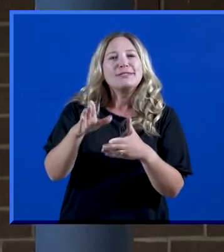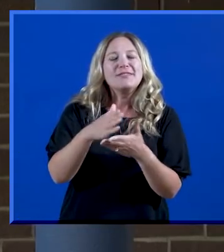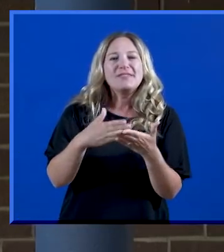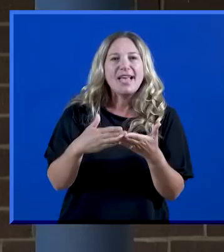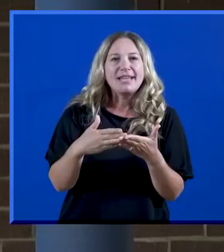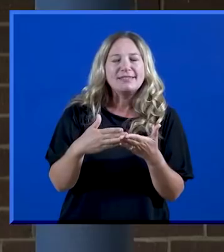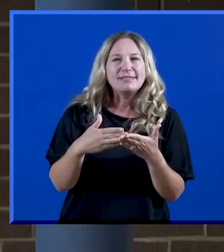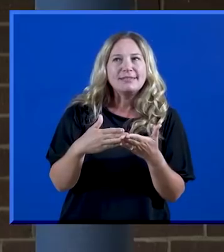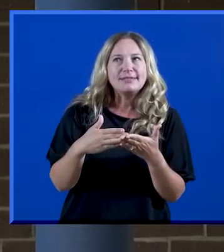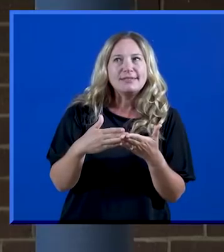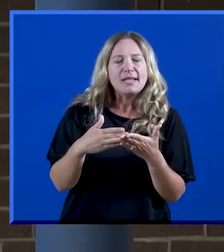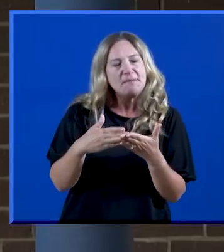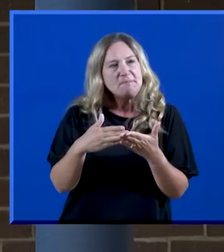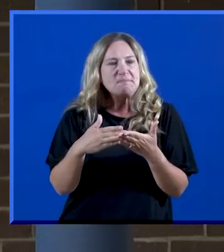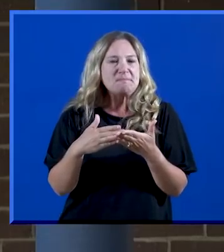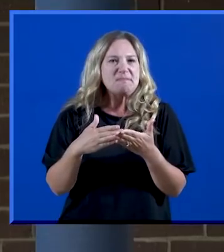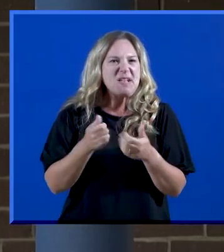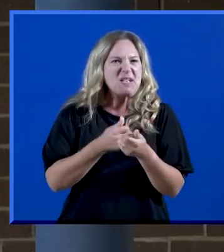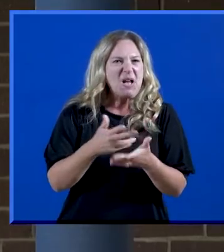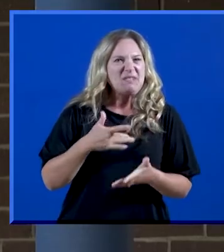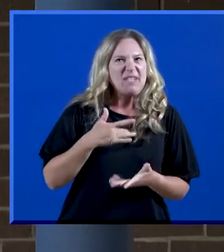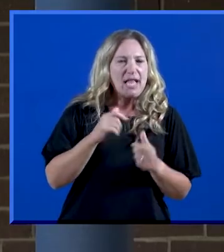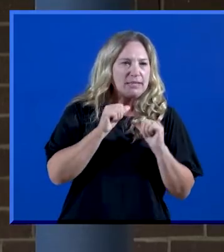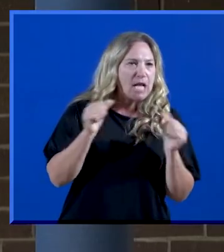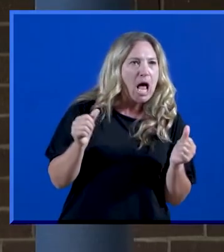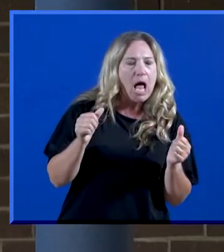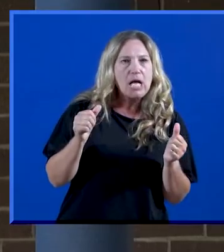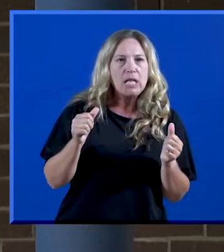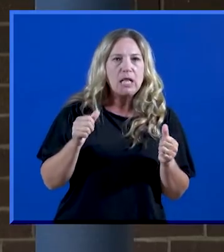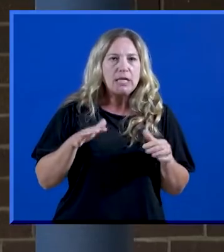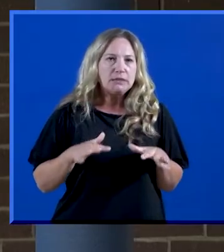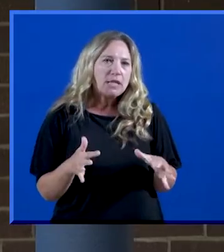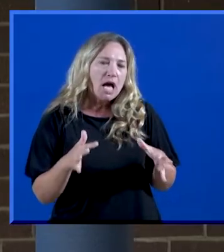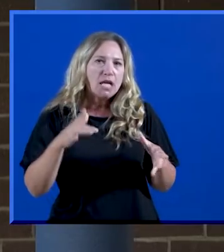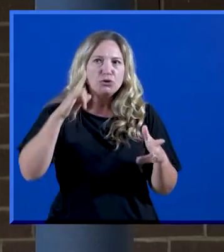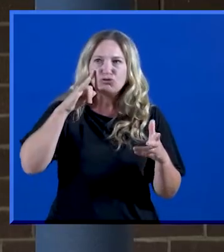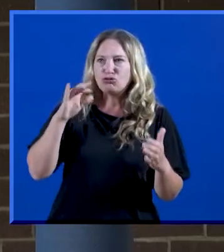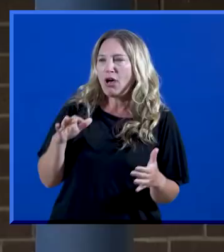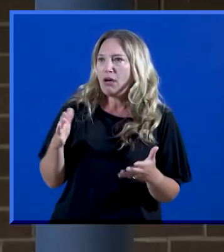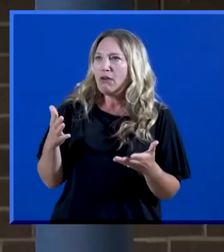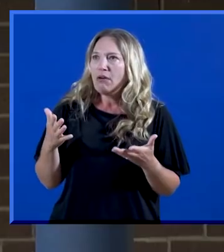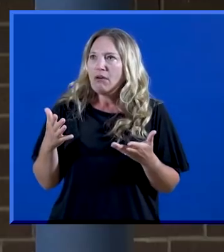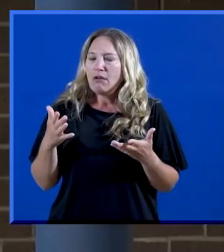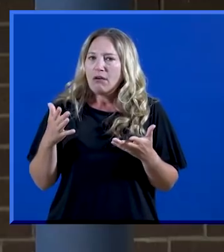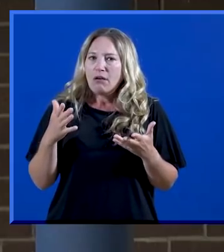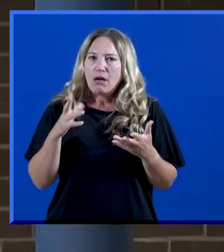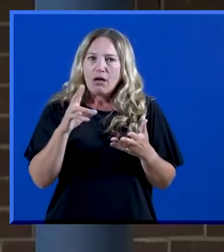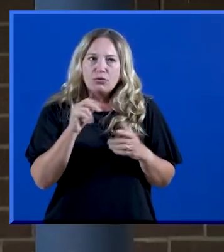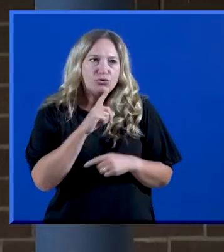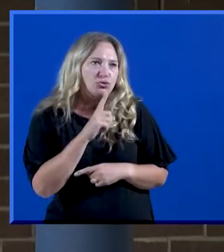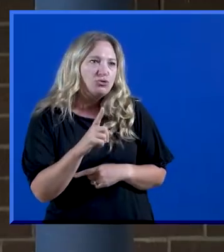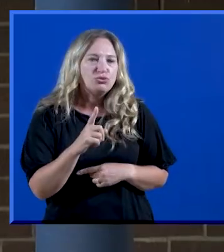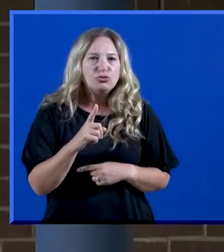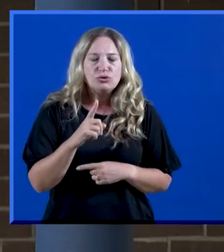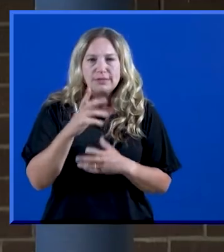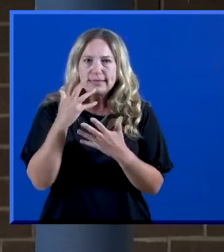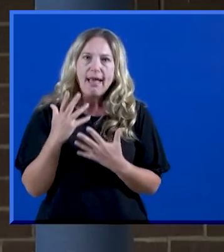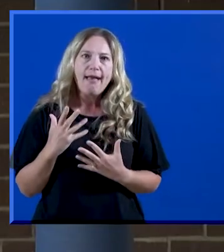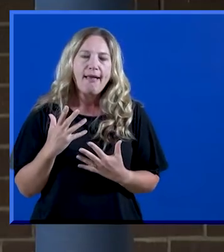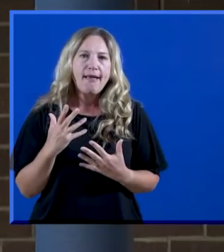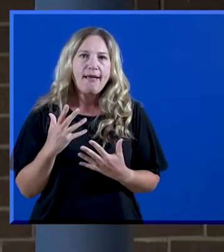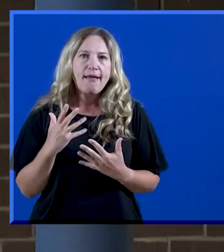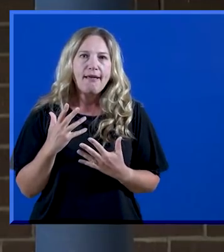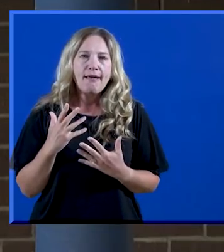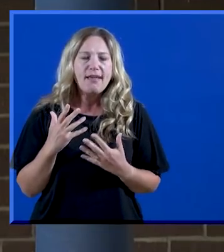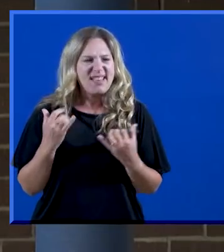The first phase can cause denial, anxiety, shock, confusion, uncertainty, and even